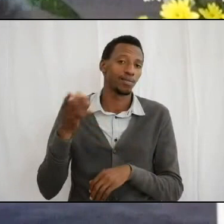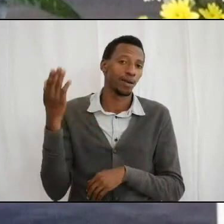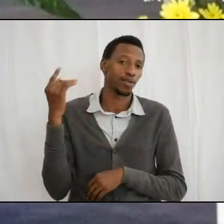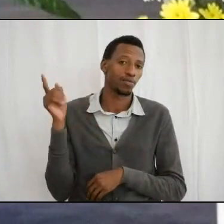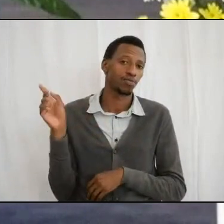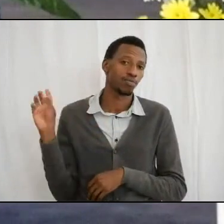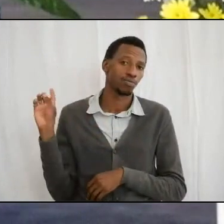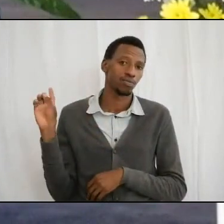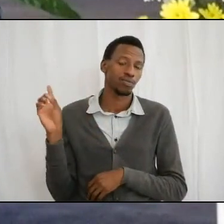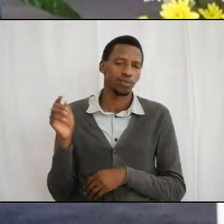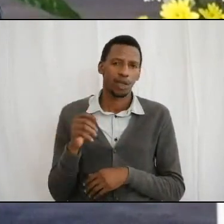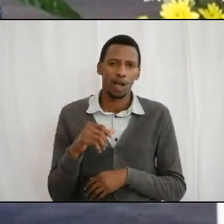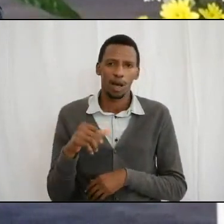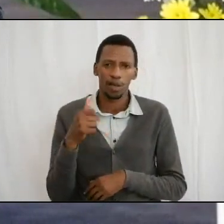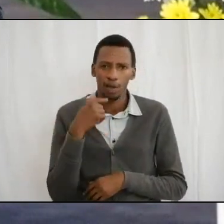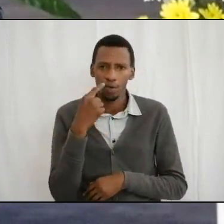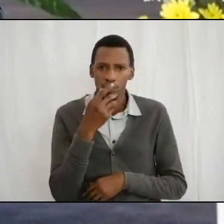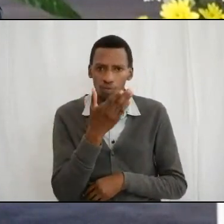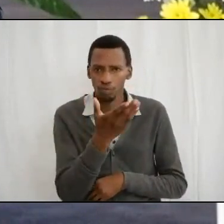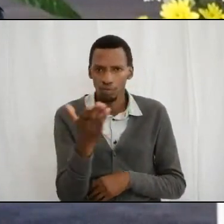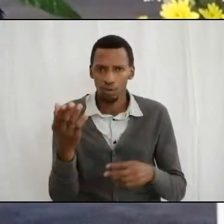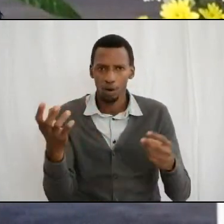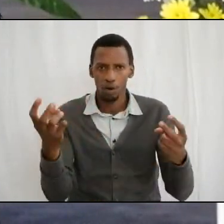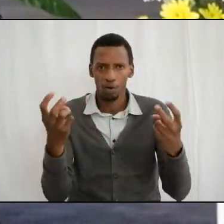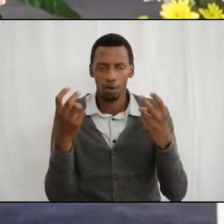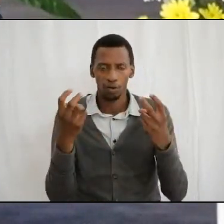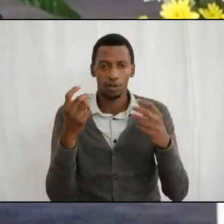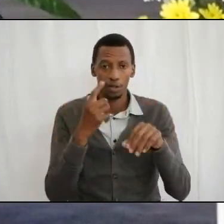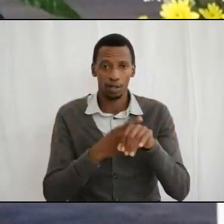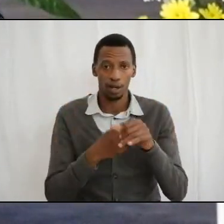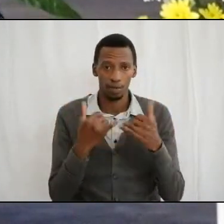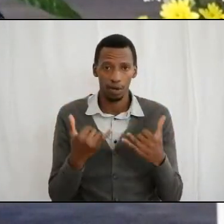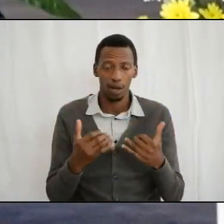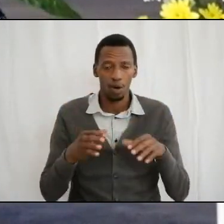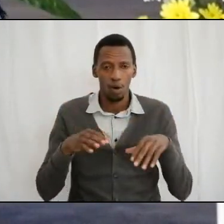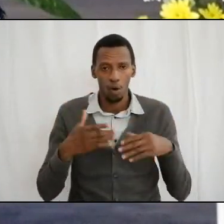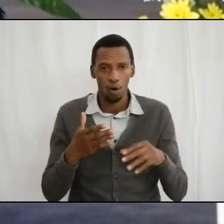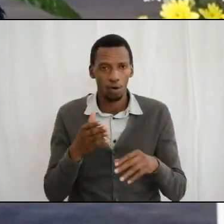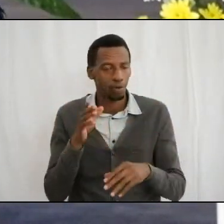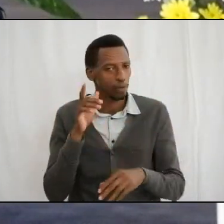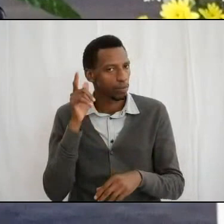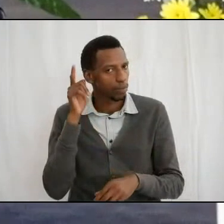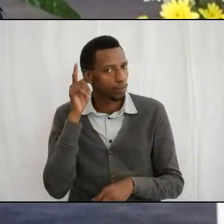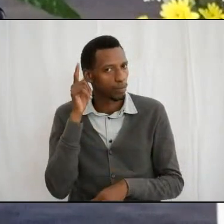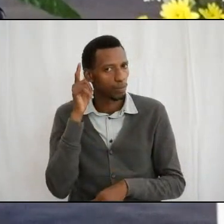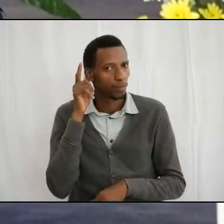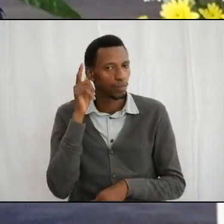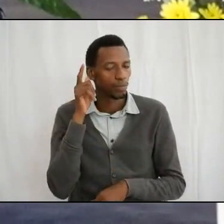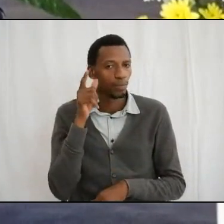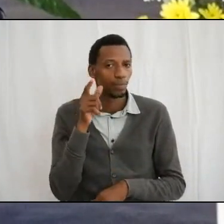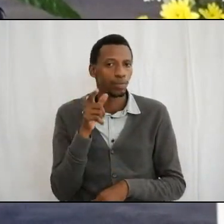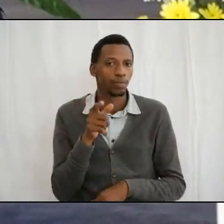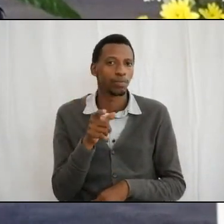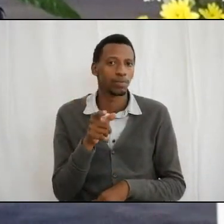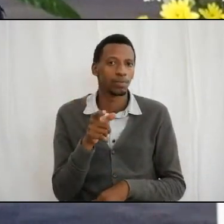And those of you who are watching right now or are here in this auditorium and are tired,